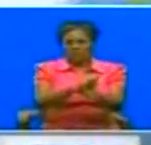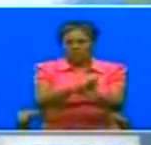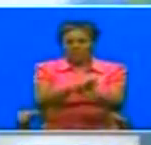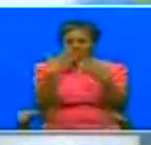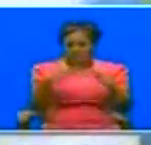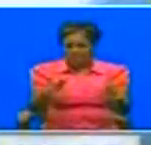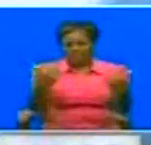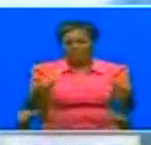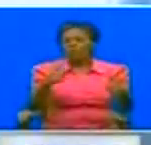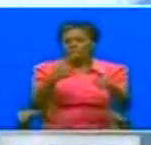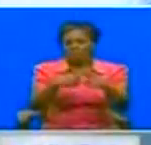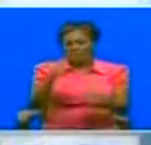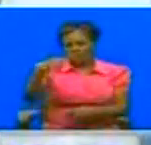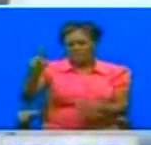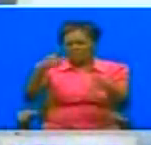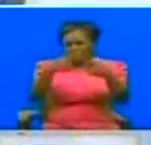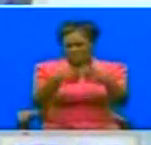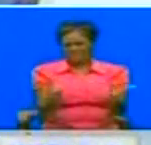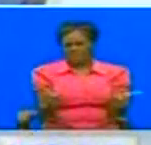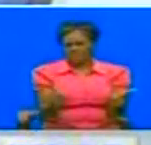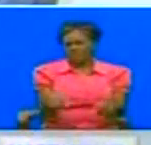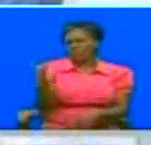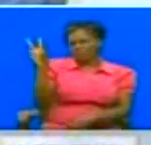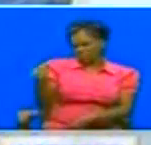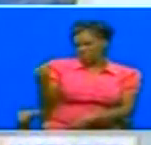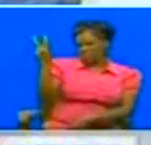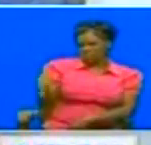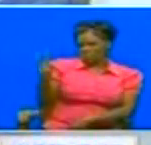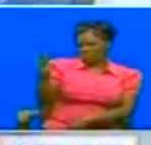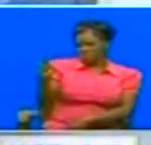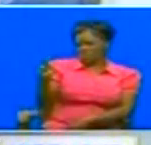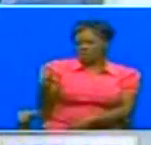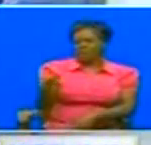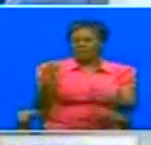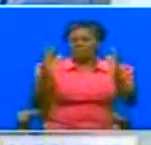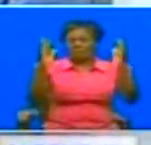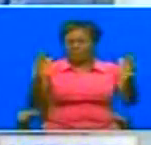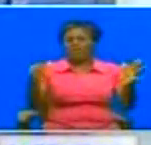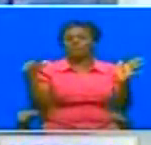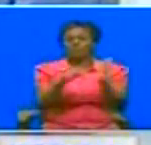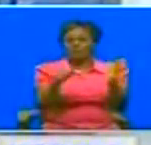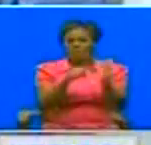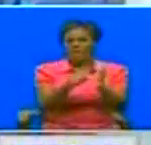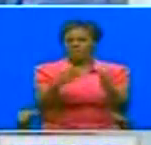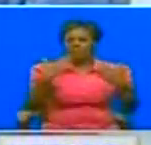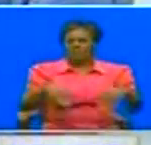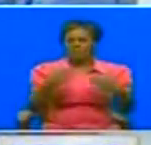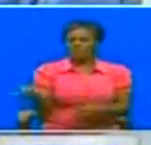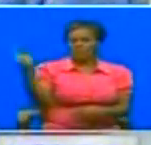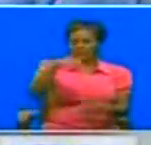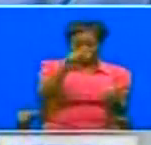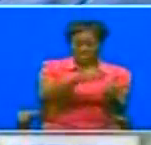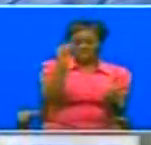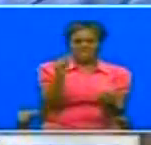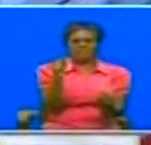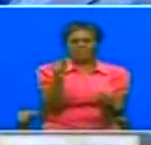making the right direction. However, stigma continues to remain the major reason why people are not even coming up for